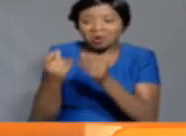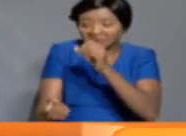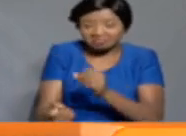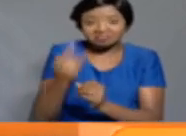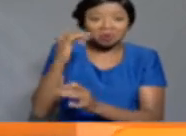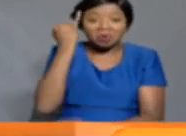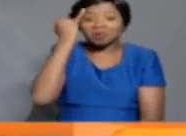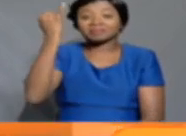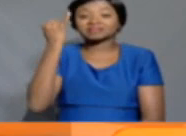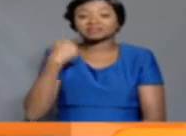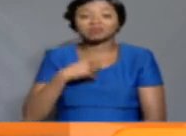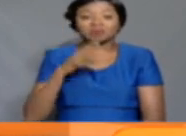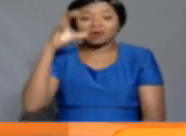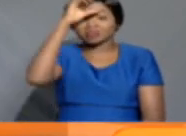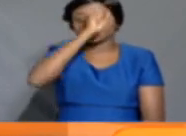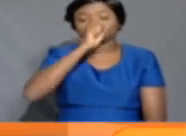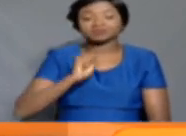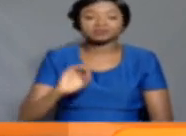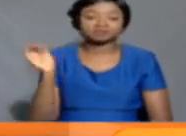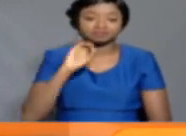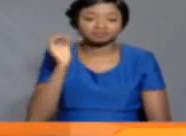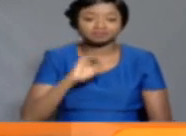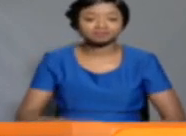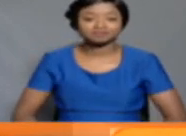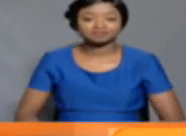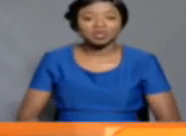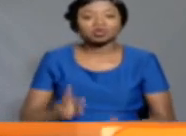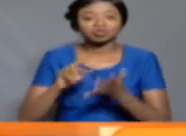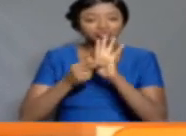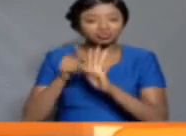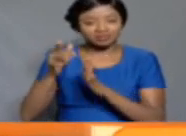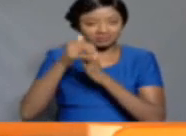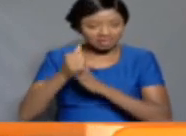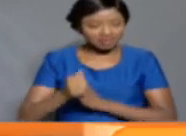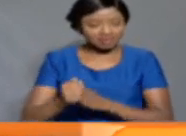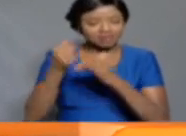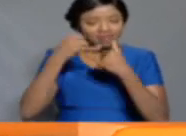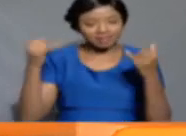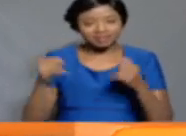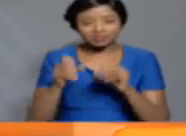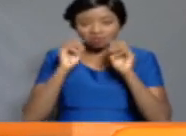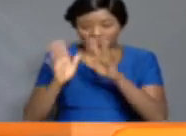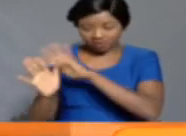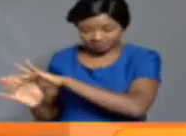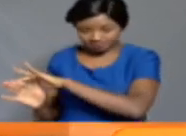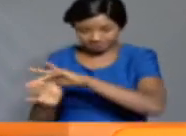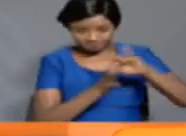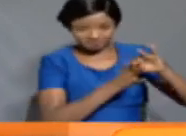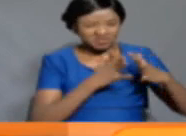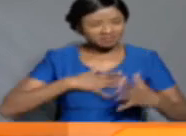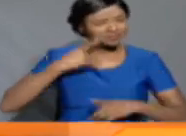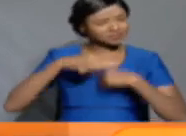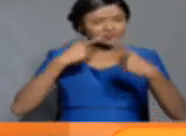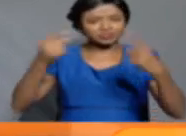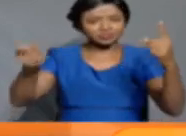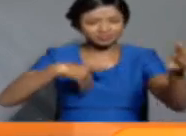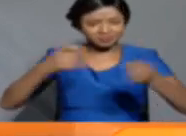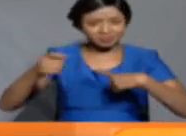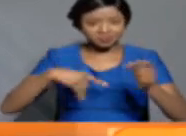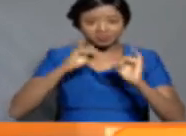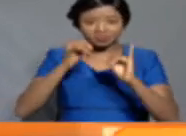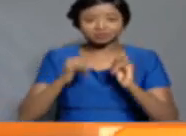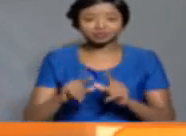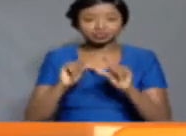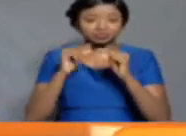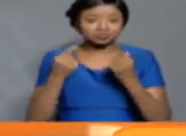or speculative. Those are Mutunga guidelines. There you go. Yeah. All right, so keep your views coming in. The hashtag is NewsGang